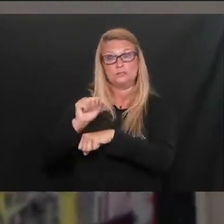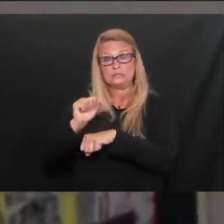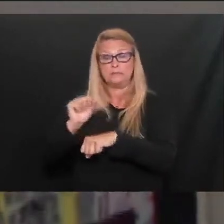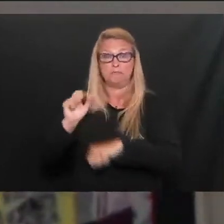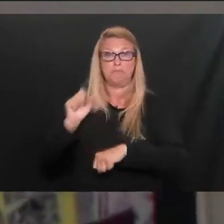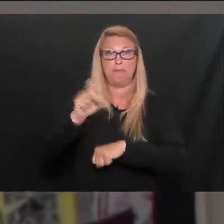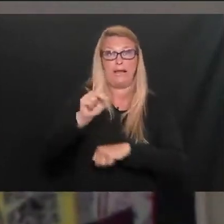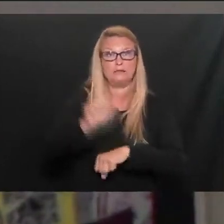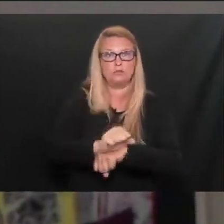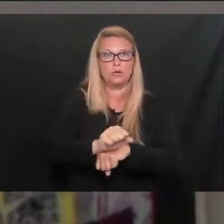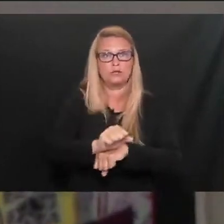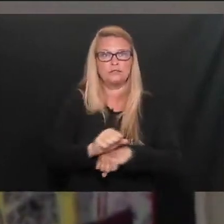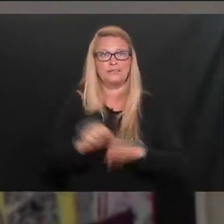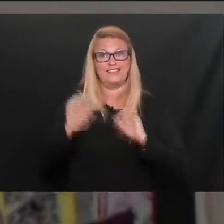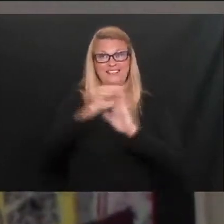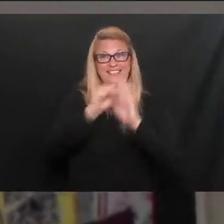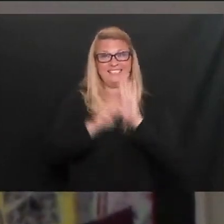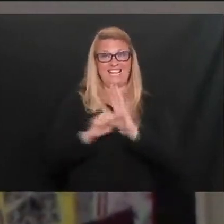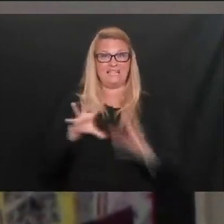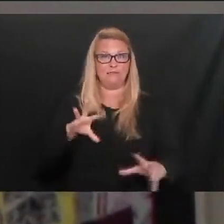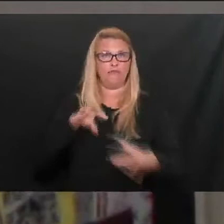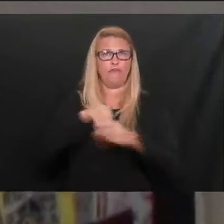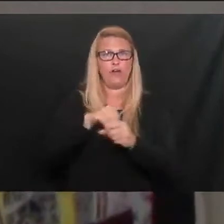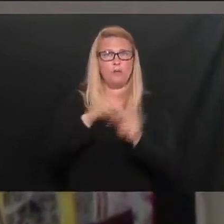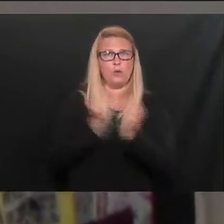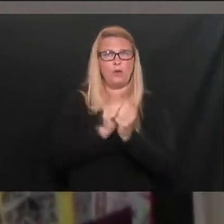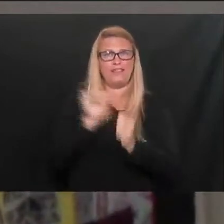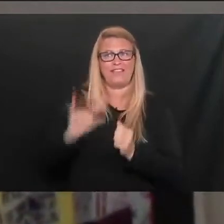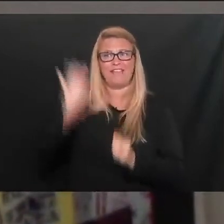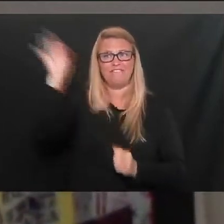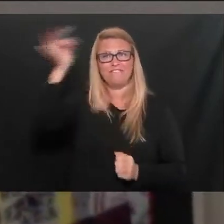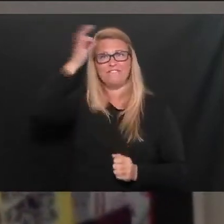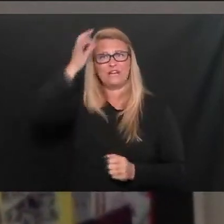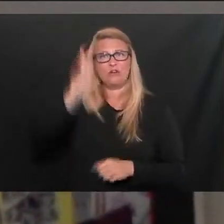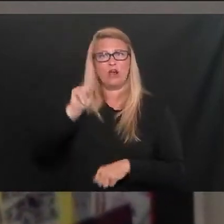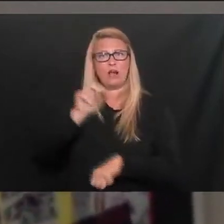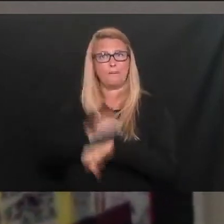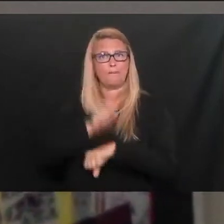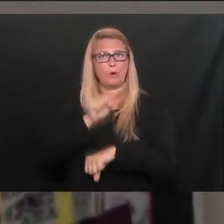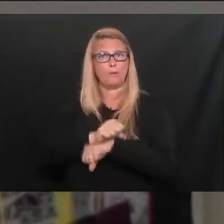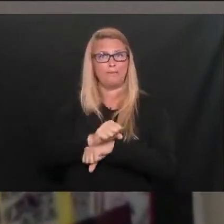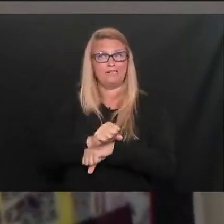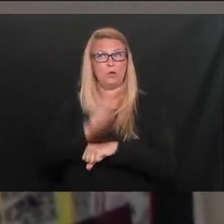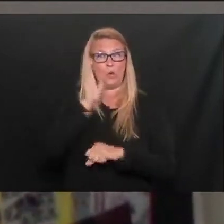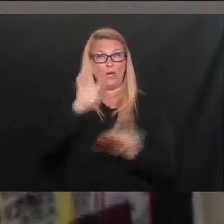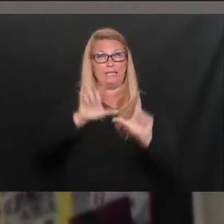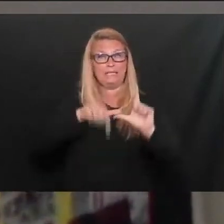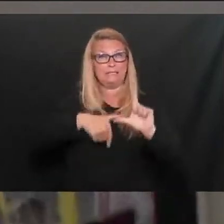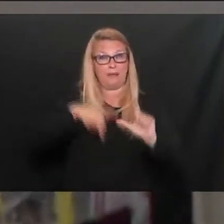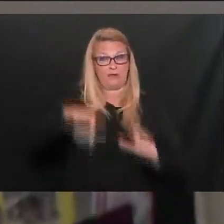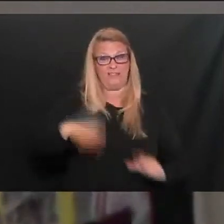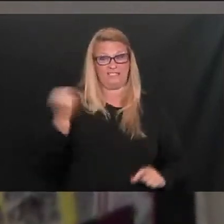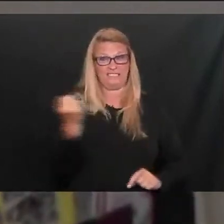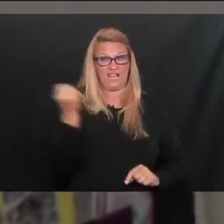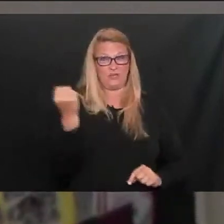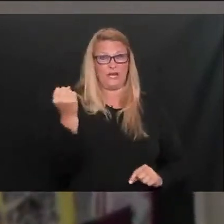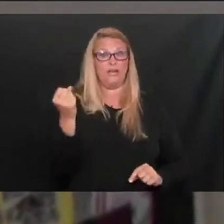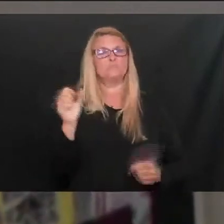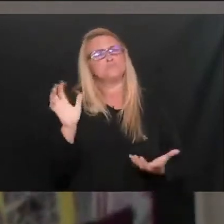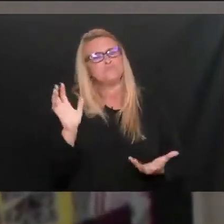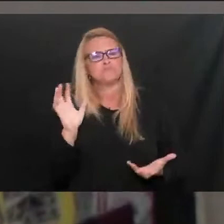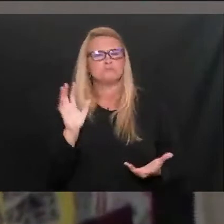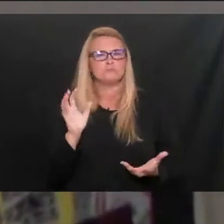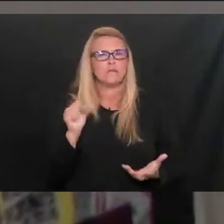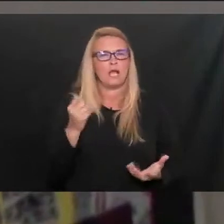state's participation in the federal unemployment assistance programs is set to expire Saturday. So in light of that, I was wondering if